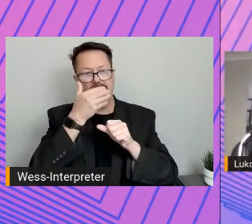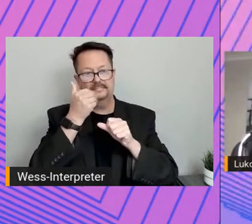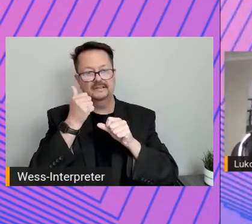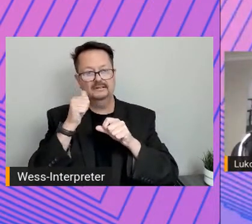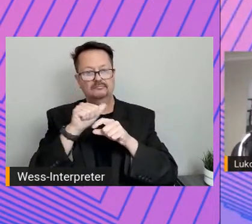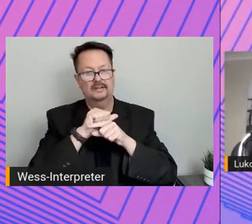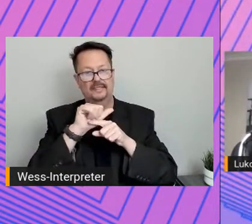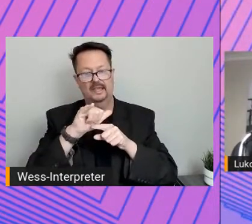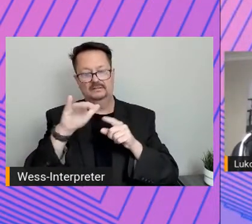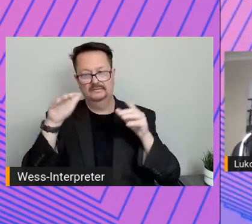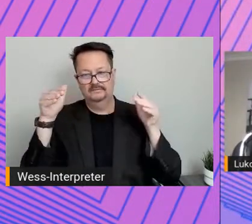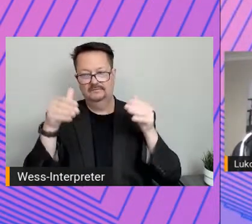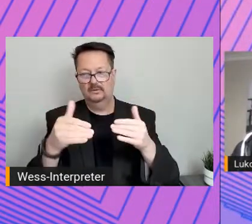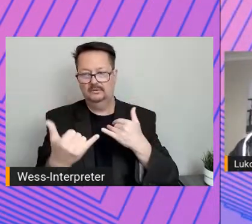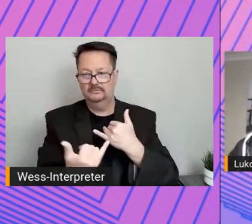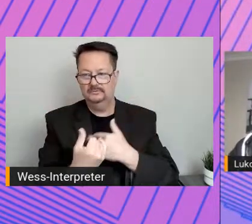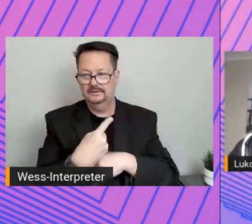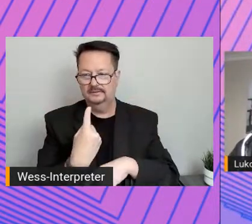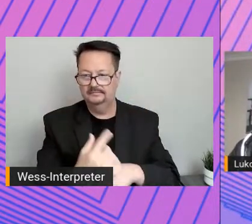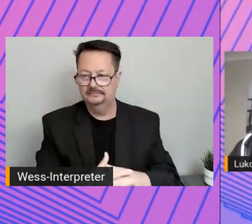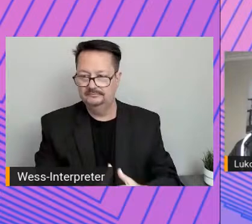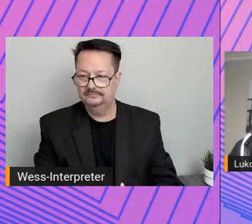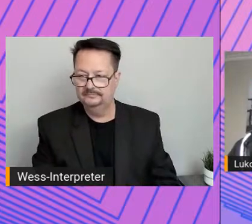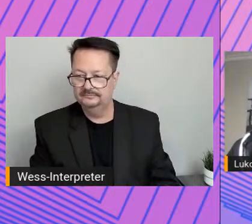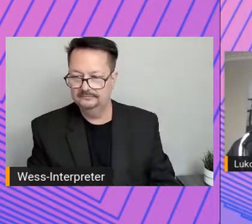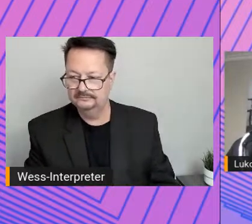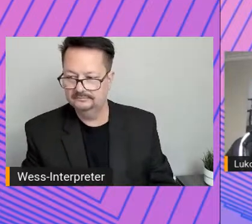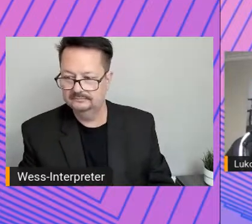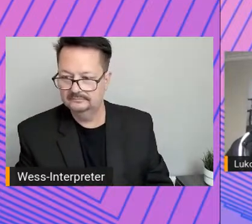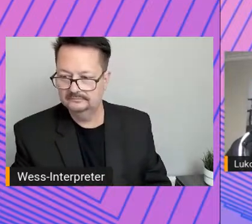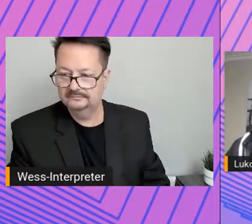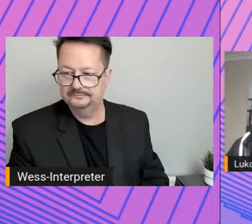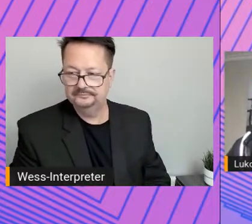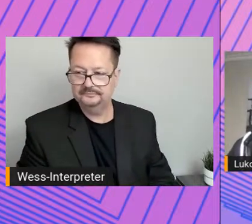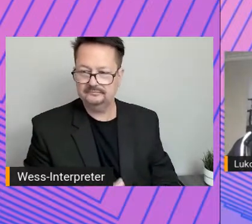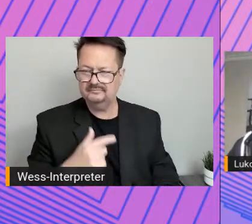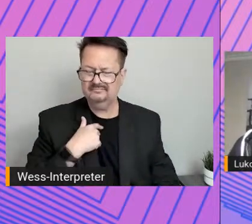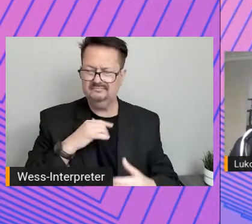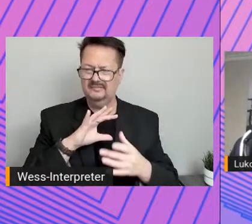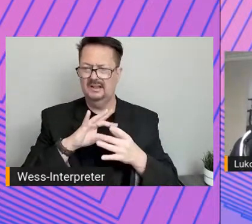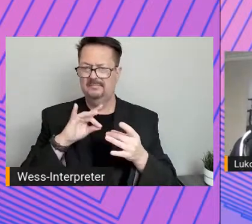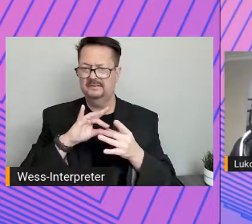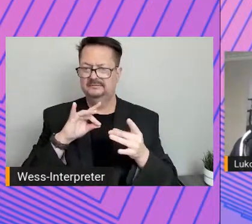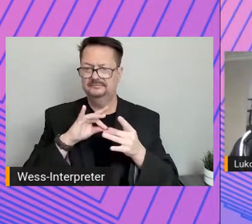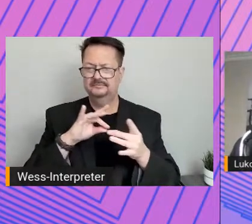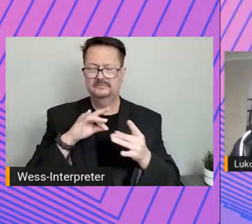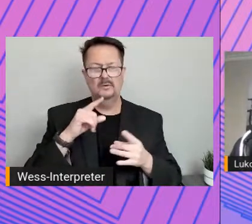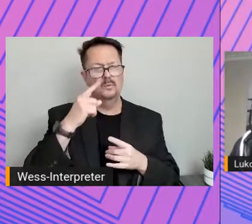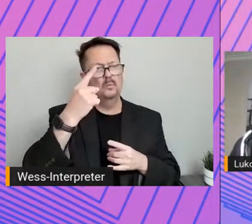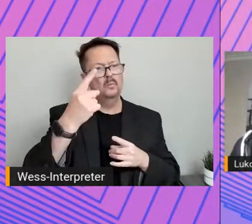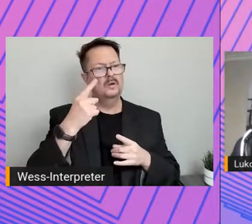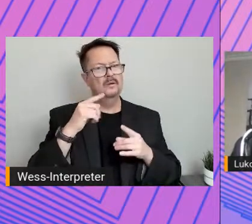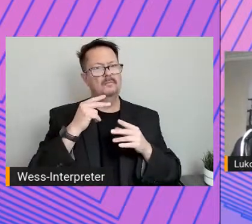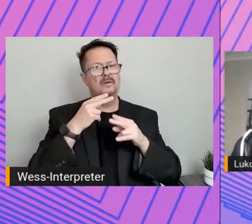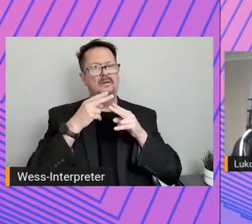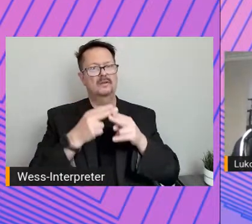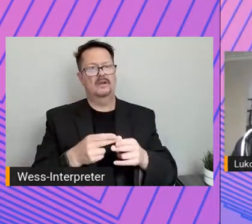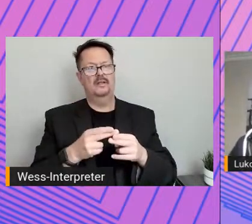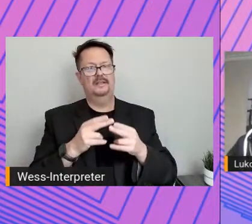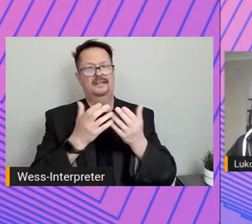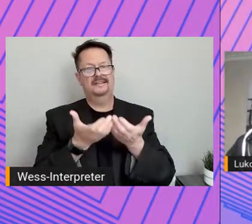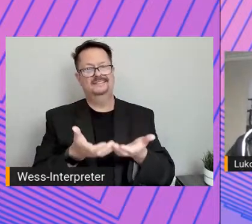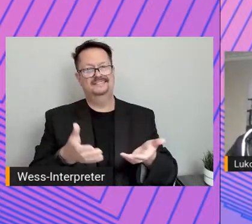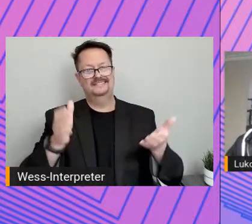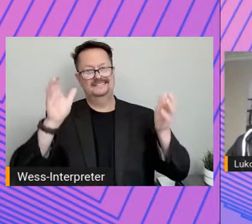focus today. And so, as I mentioned, I'm going to be sharing what I'm calling a container orchestration story, because ECS is